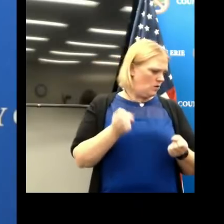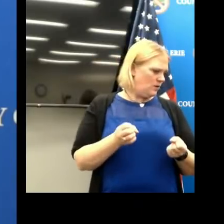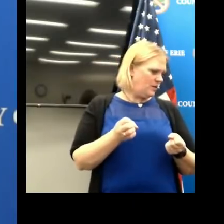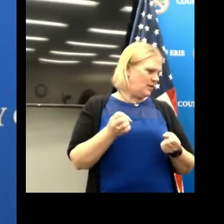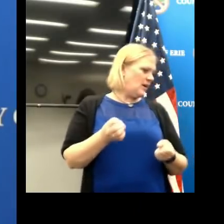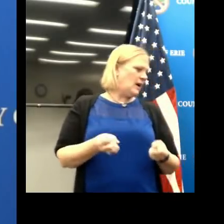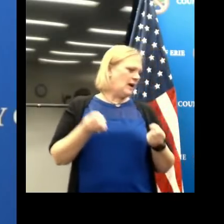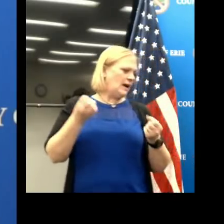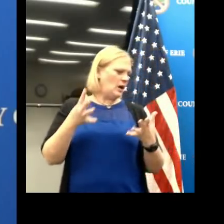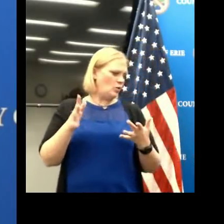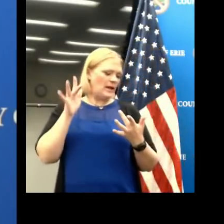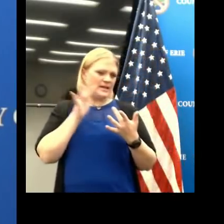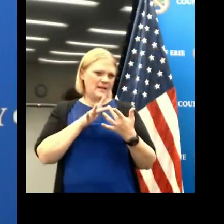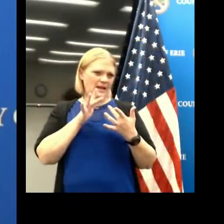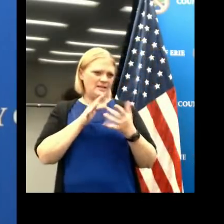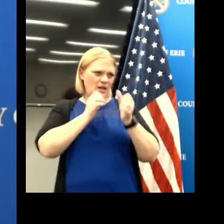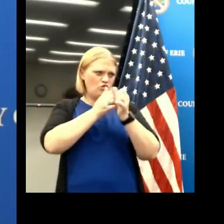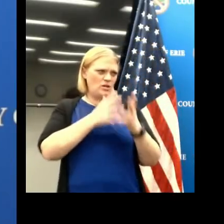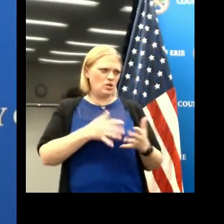Oops.